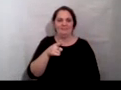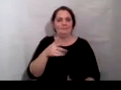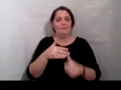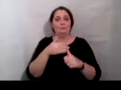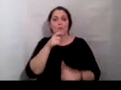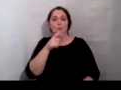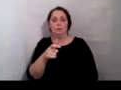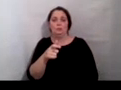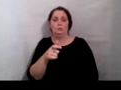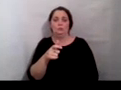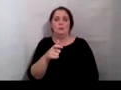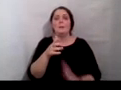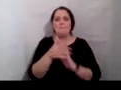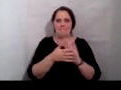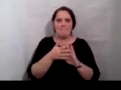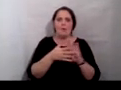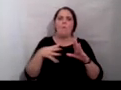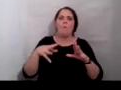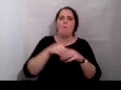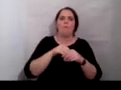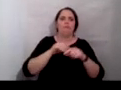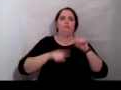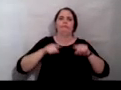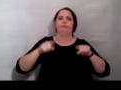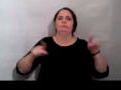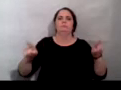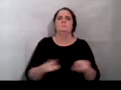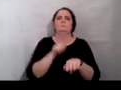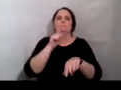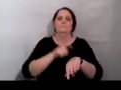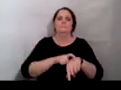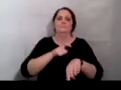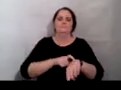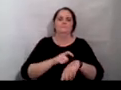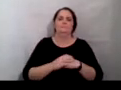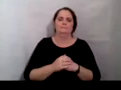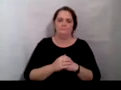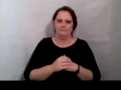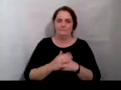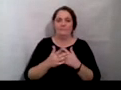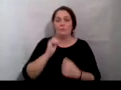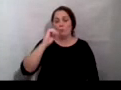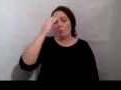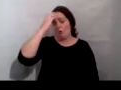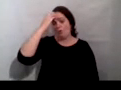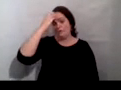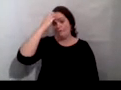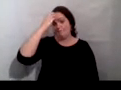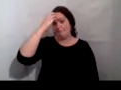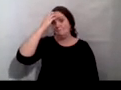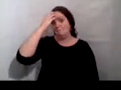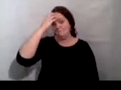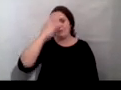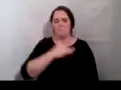use this word, it means all of those things at once, which is cognitively and emotionally